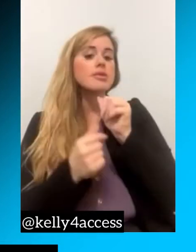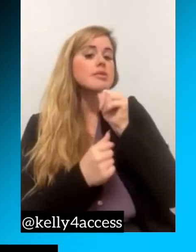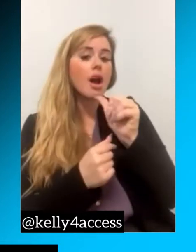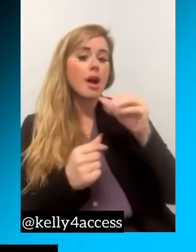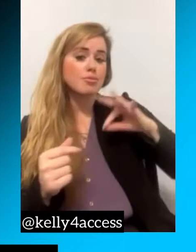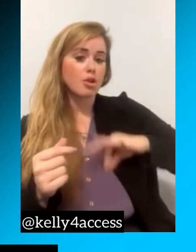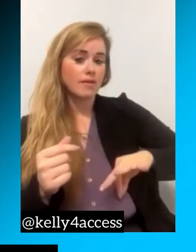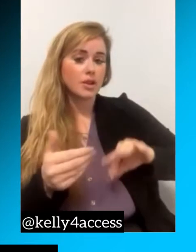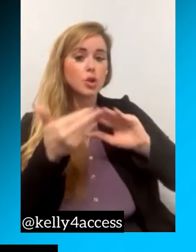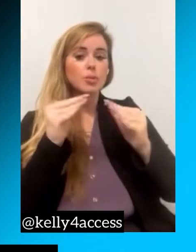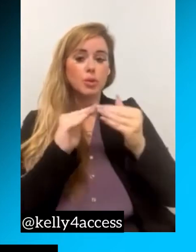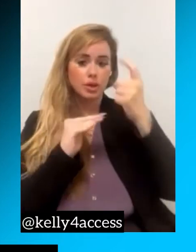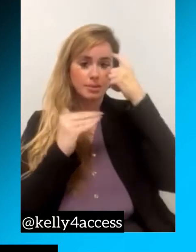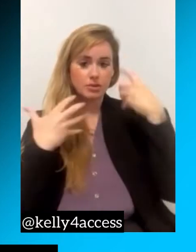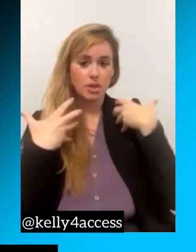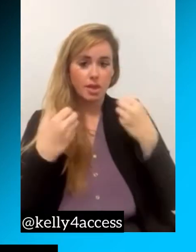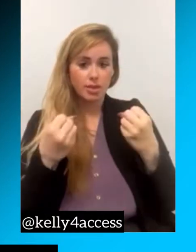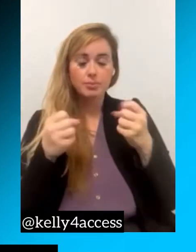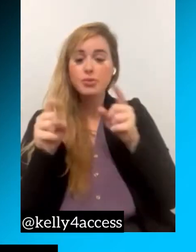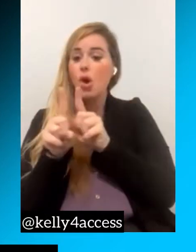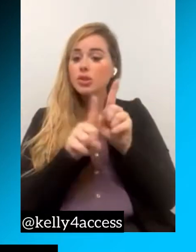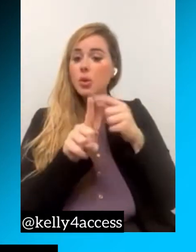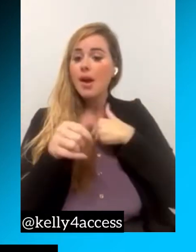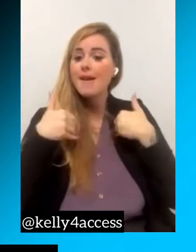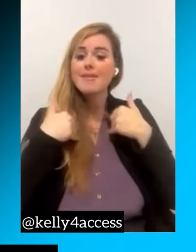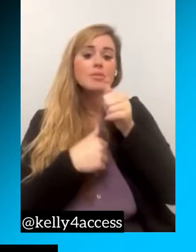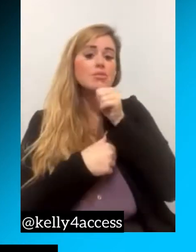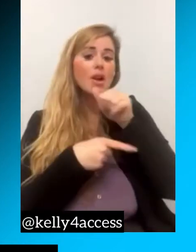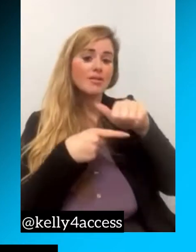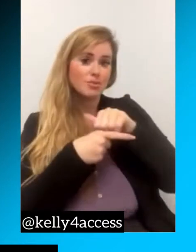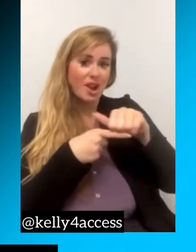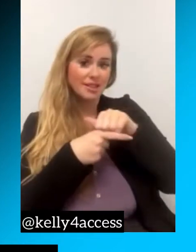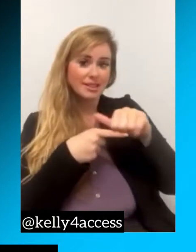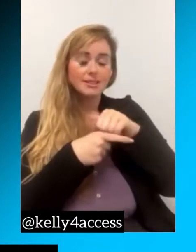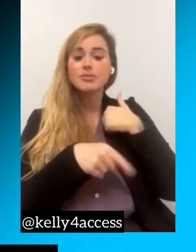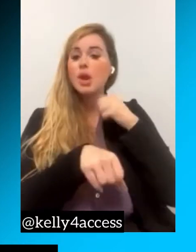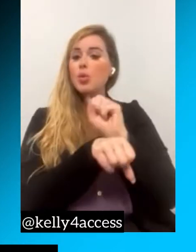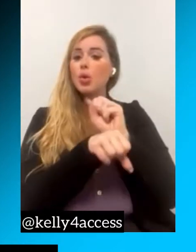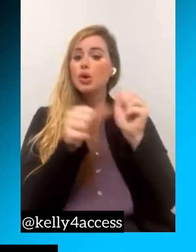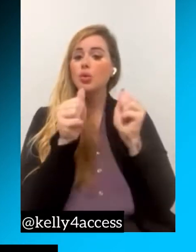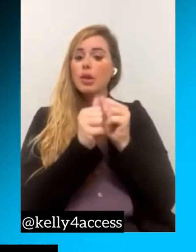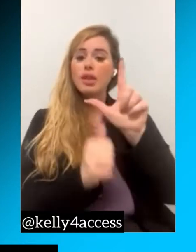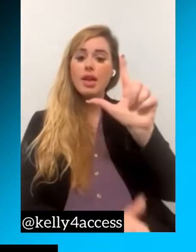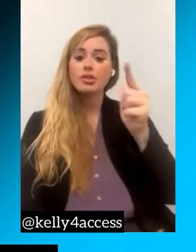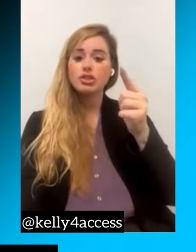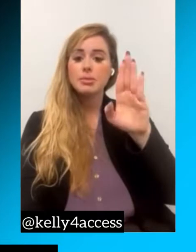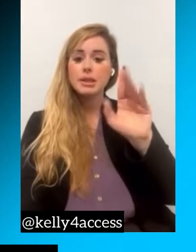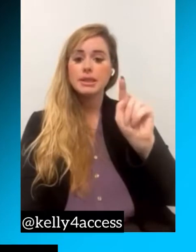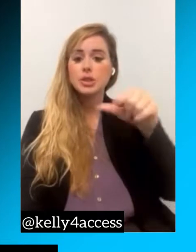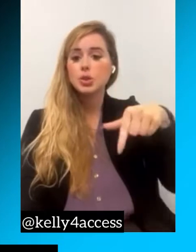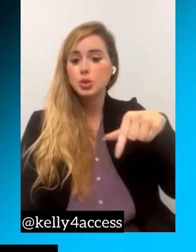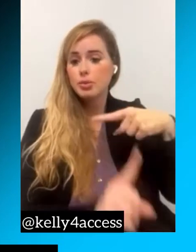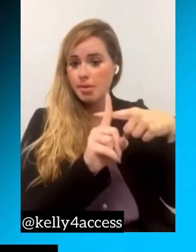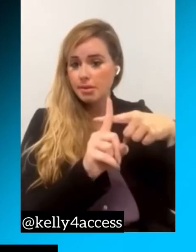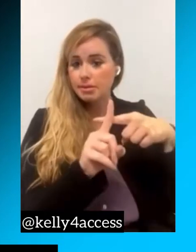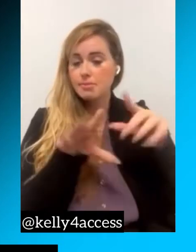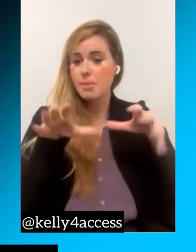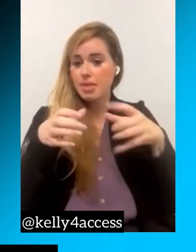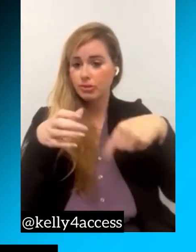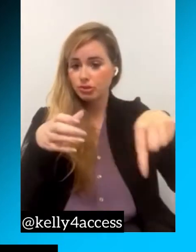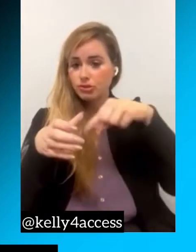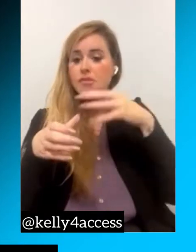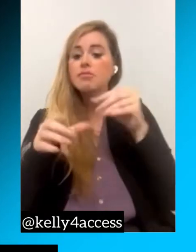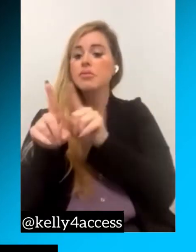mental health, but I also have a private practice in which I work with the LGBTQ plus populations, and I